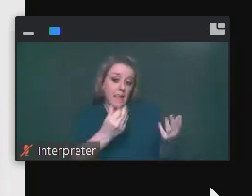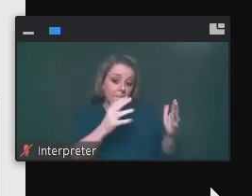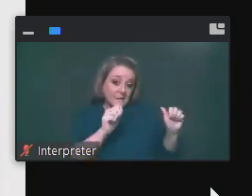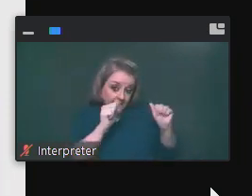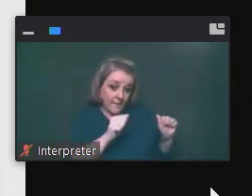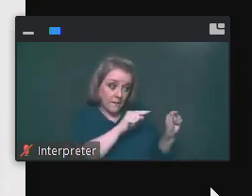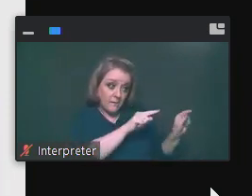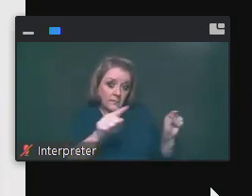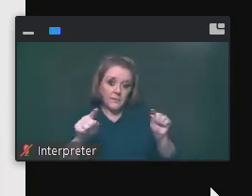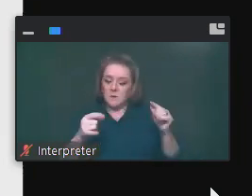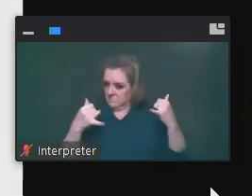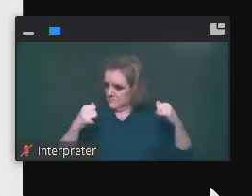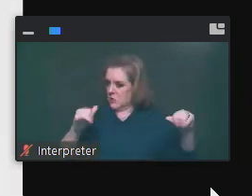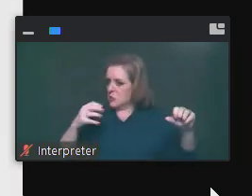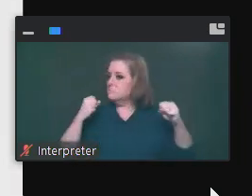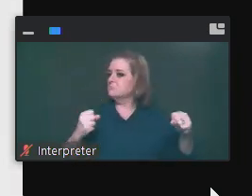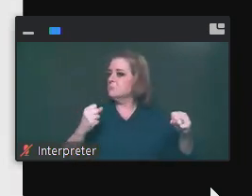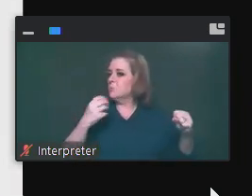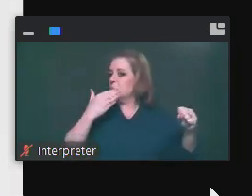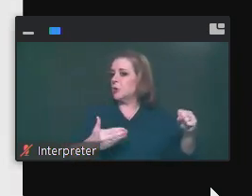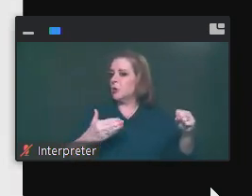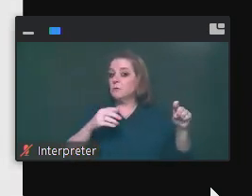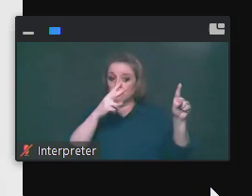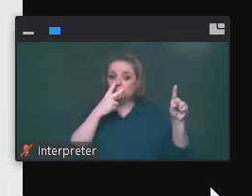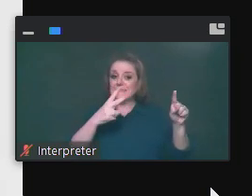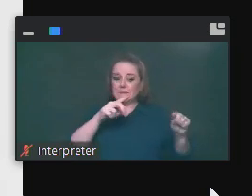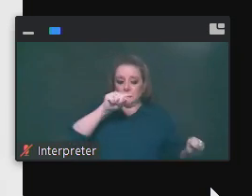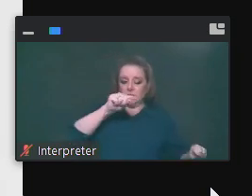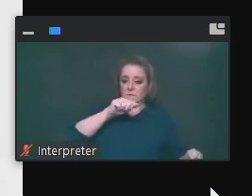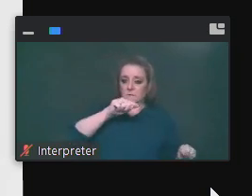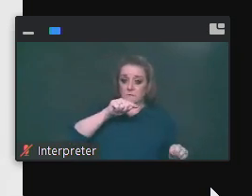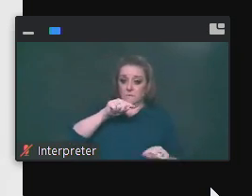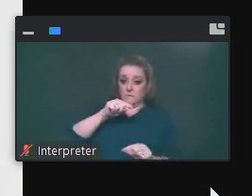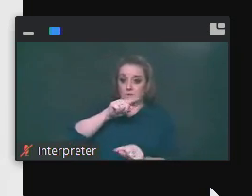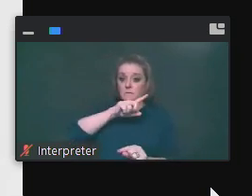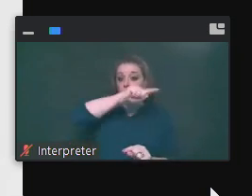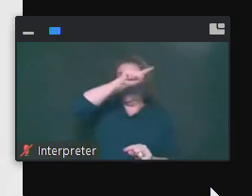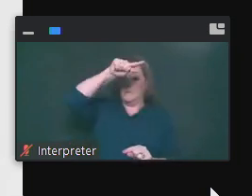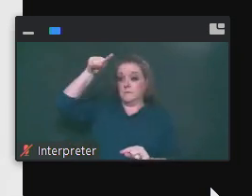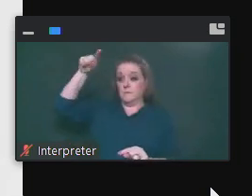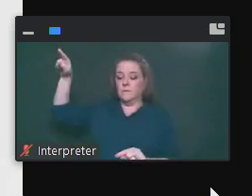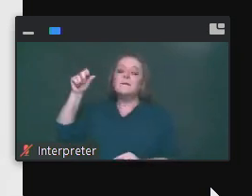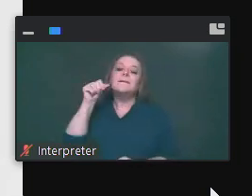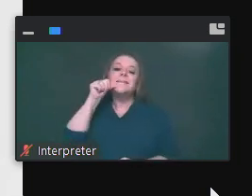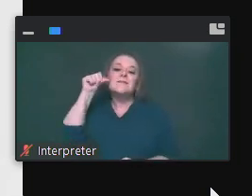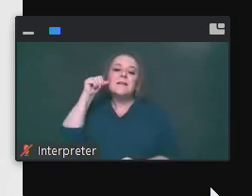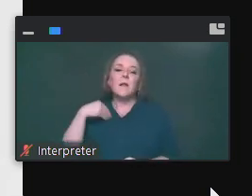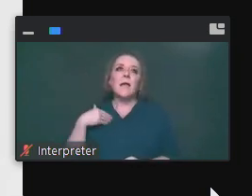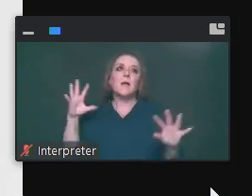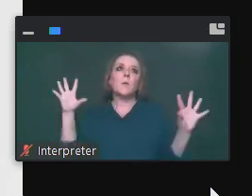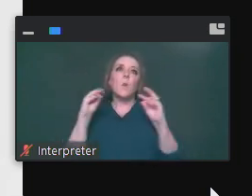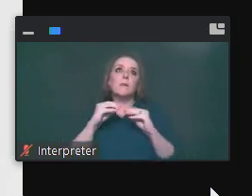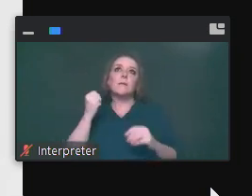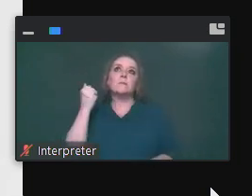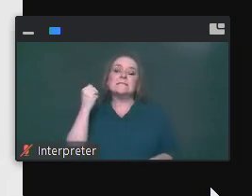strong. You can see this information. We had, I believe, yesterday we had 16